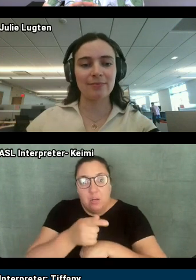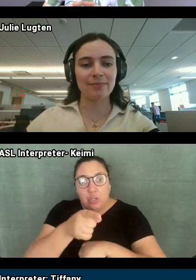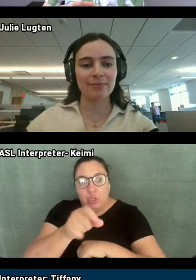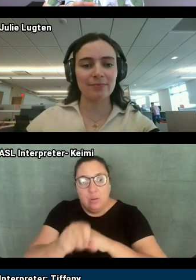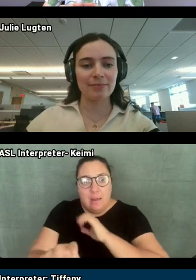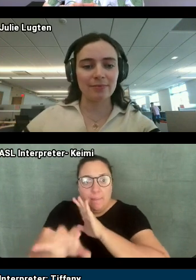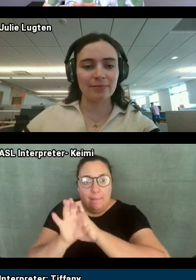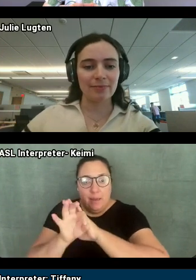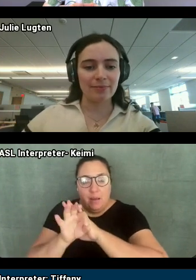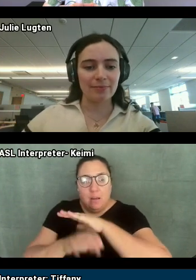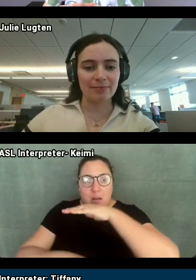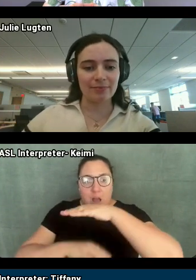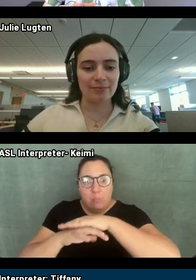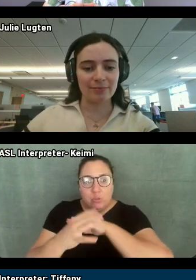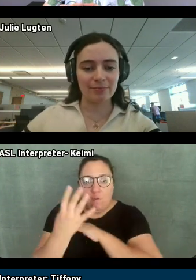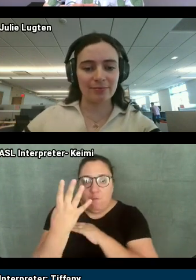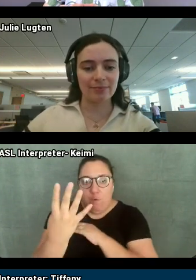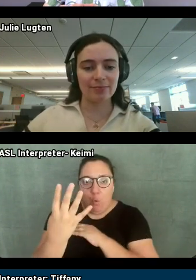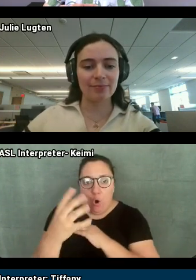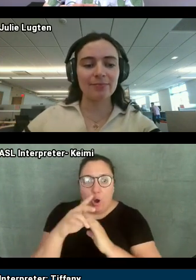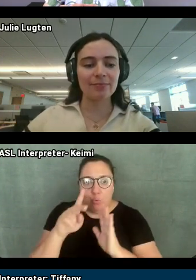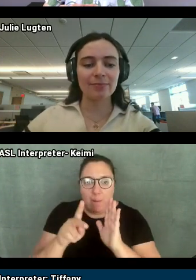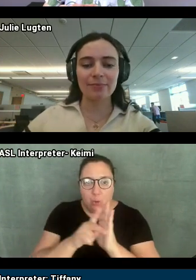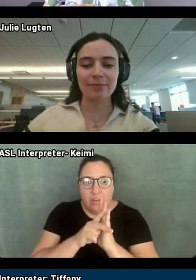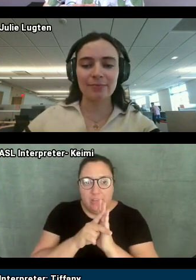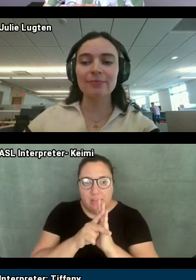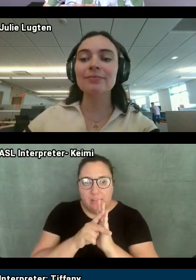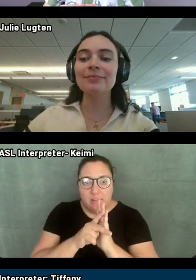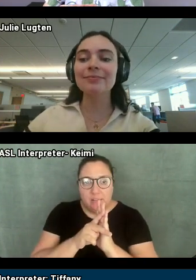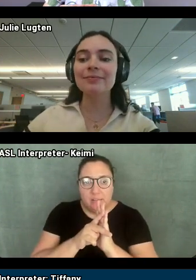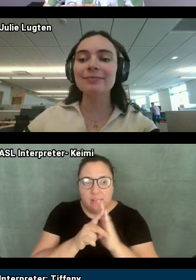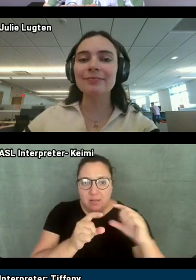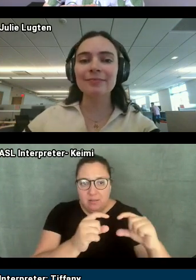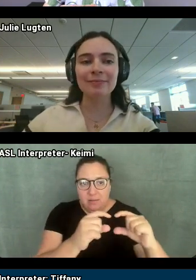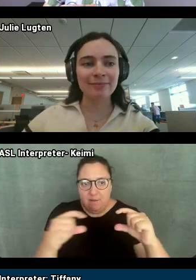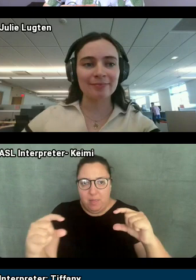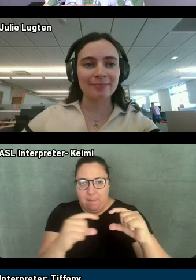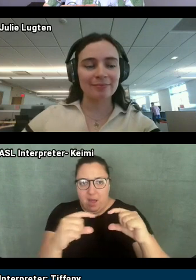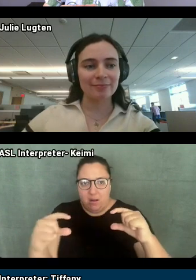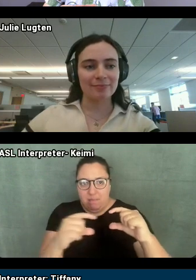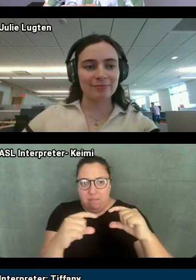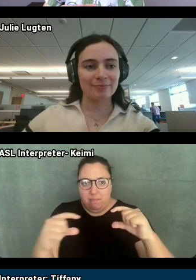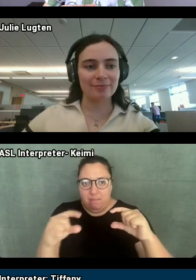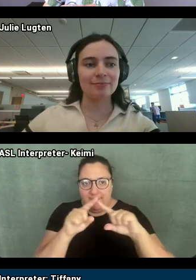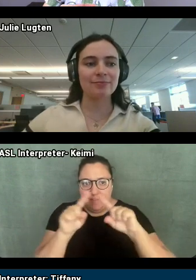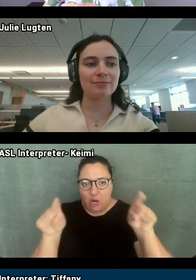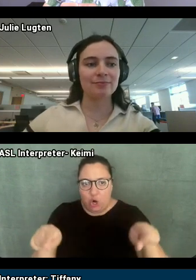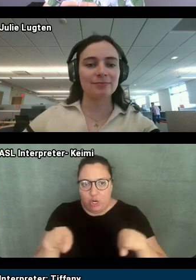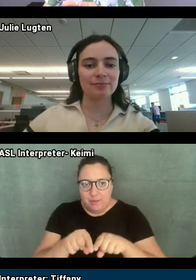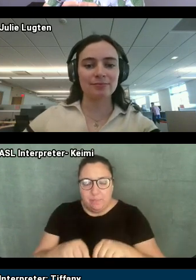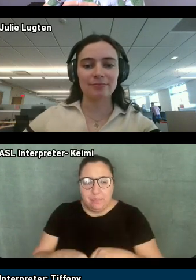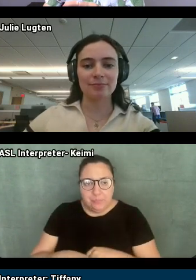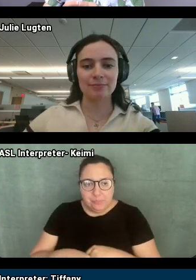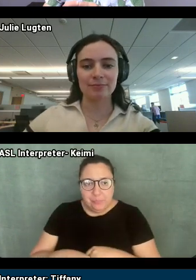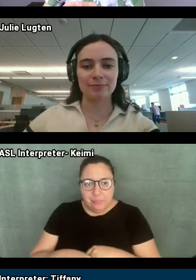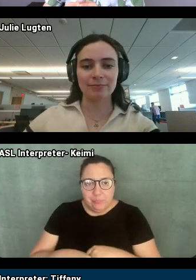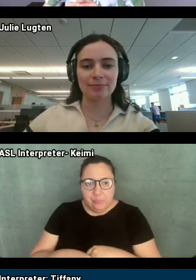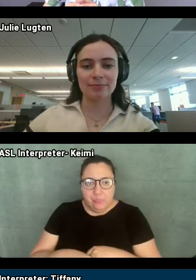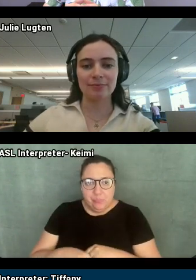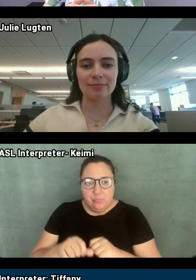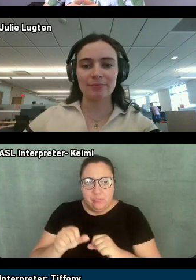to 4 properties that will go right here at the bottom of the card. So I can pick kind of the 4